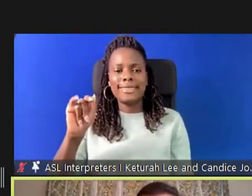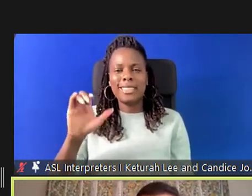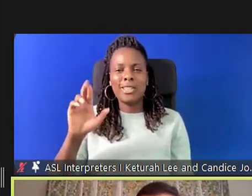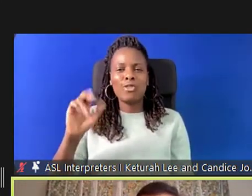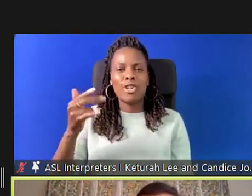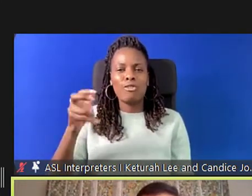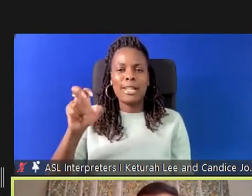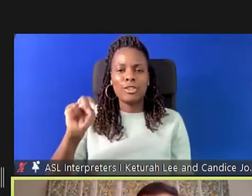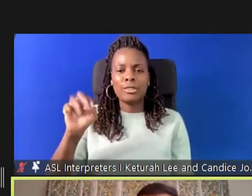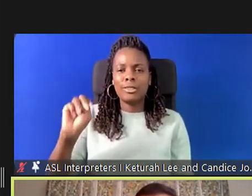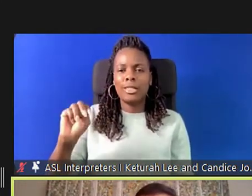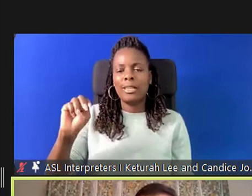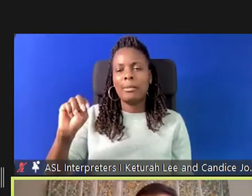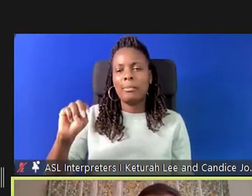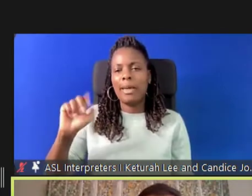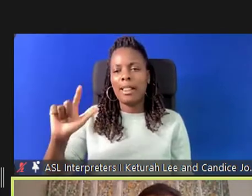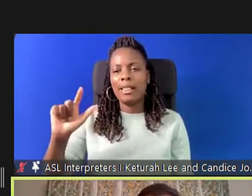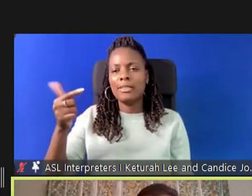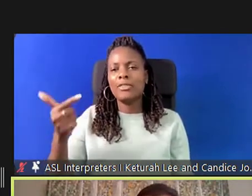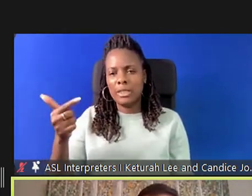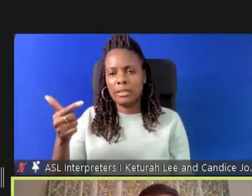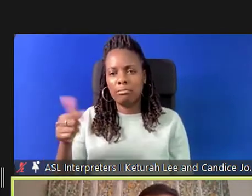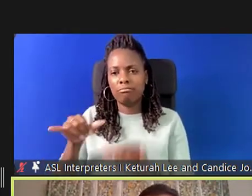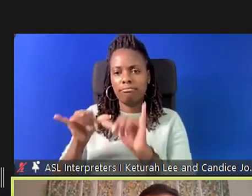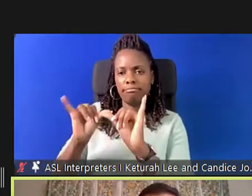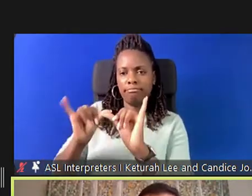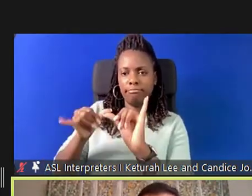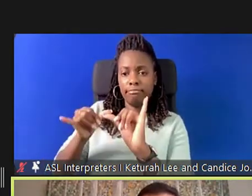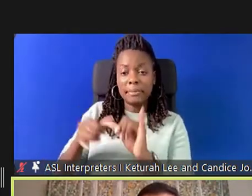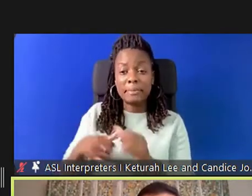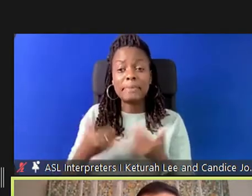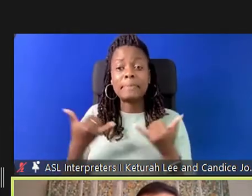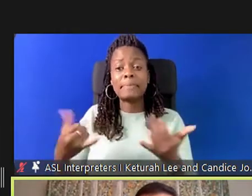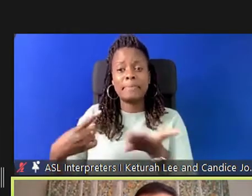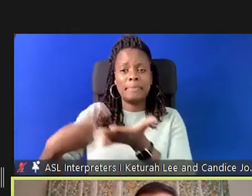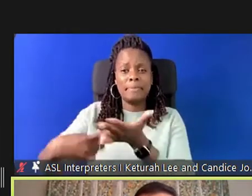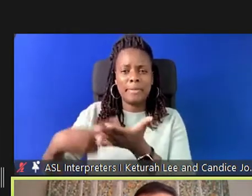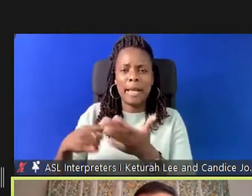isolation. So first, I'll discuss the prevalence.